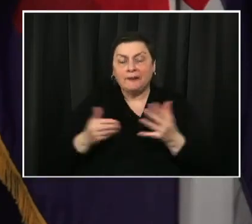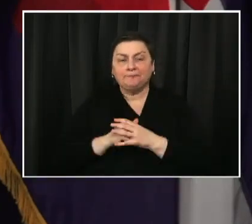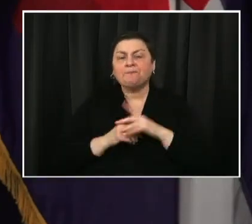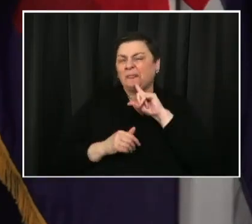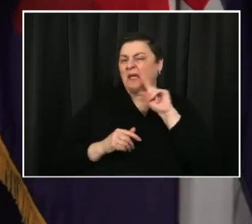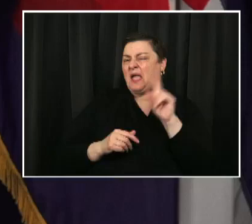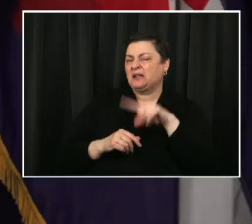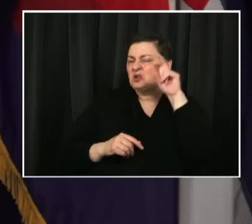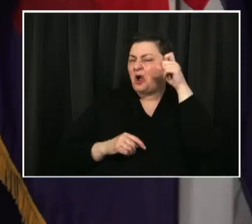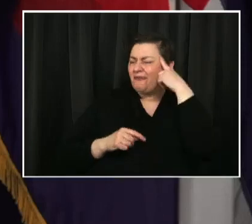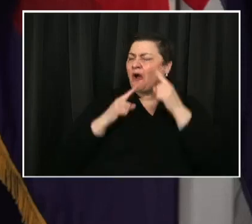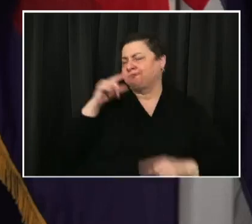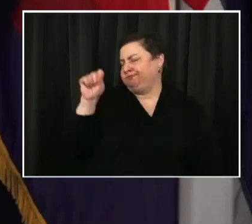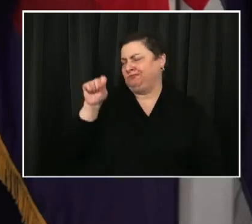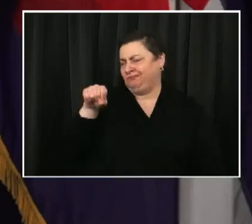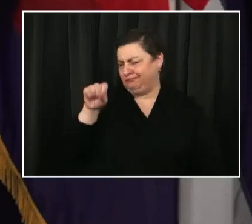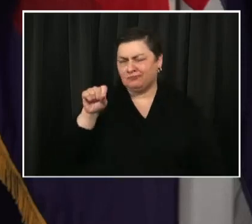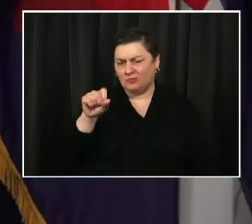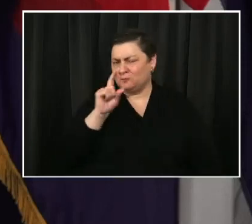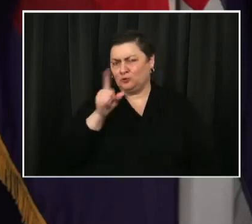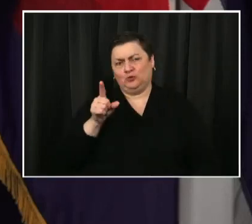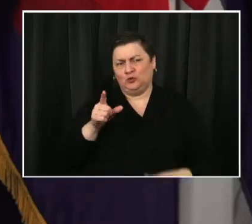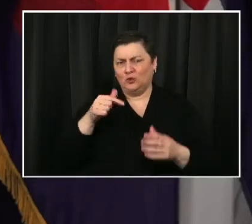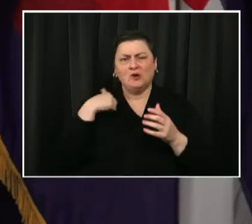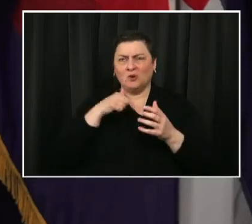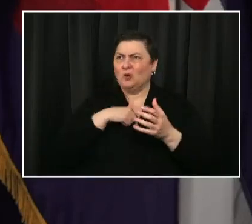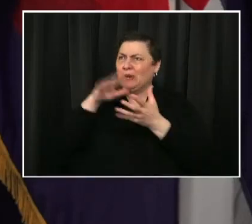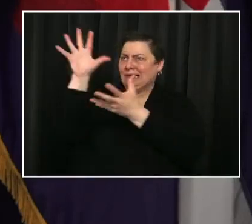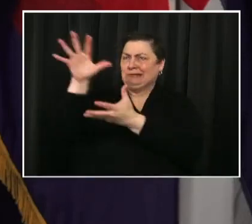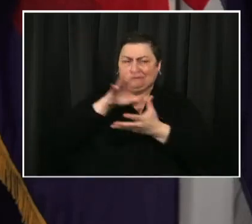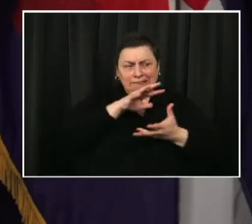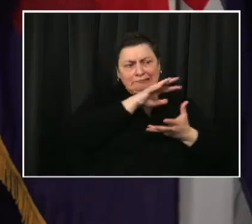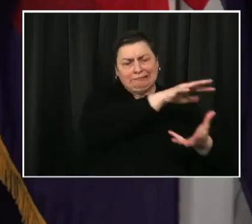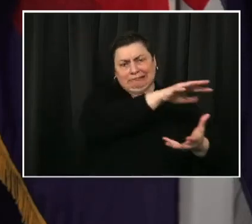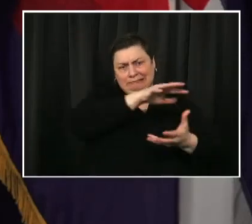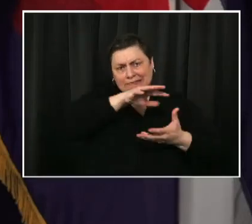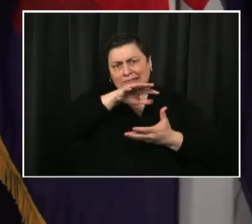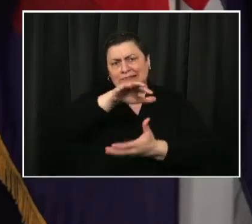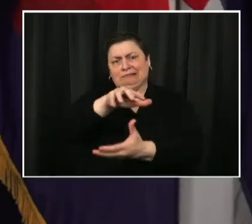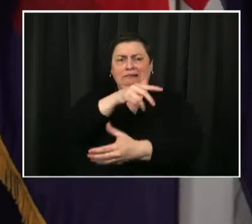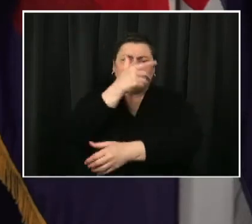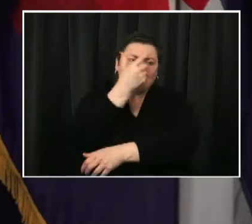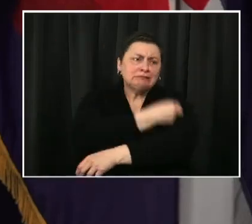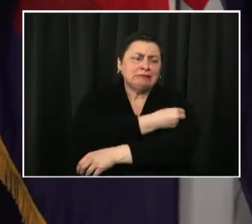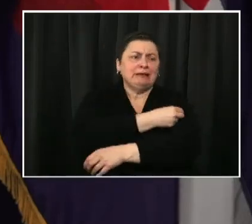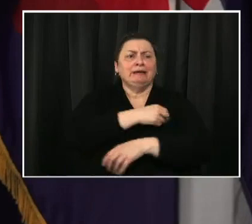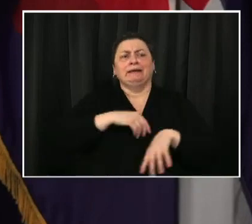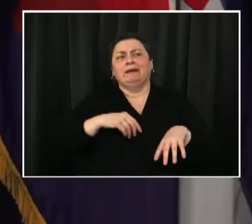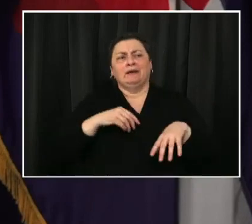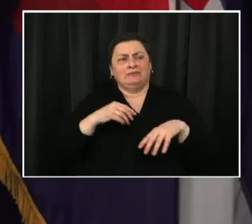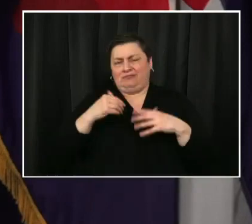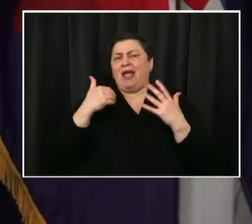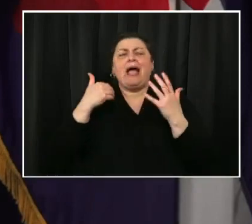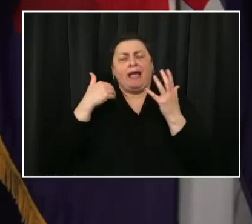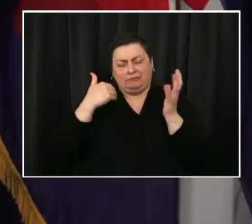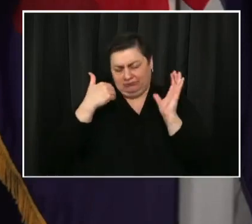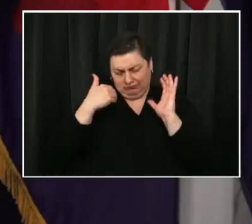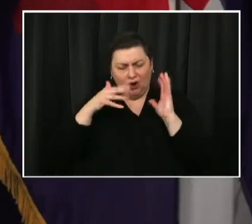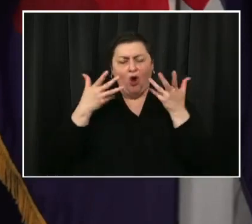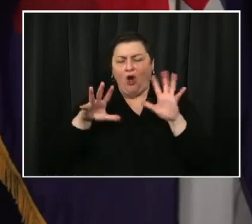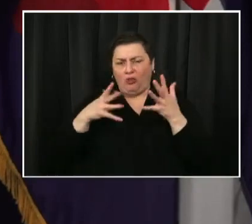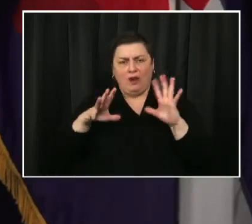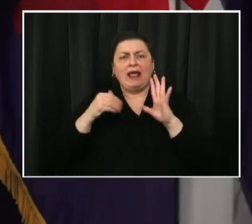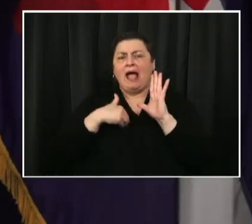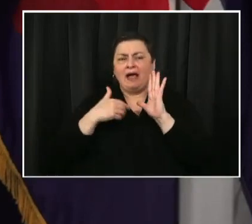effort to devolve to the county level continues. We already have, of course, a variance process where, counties can get